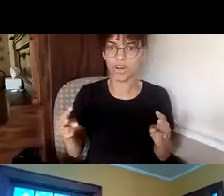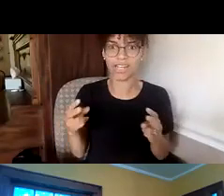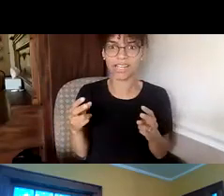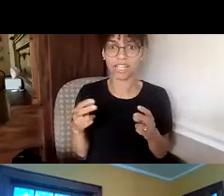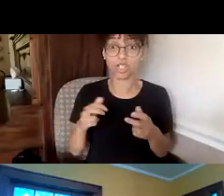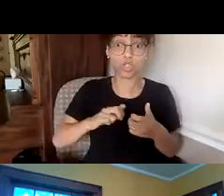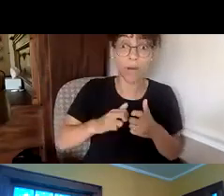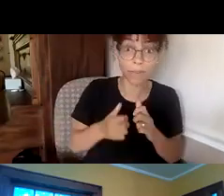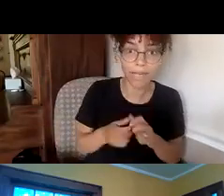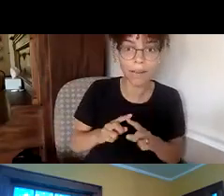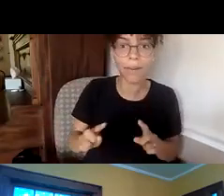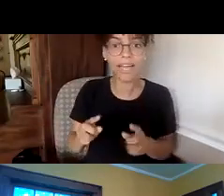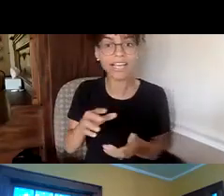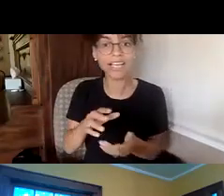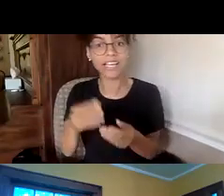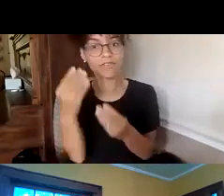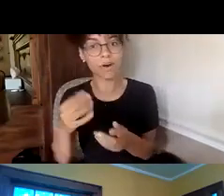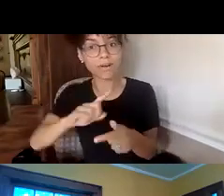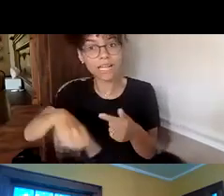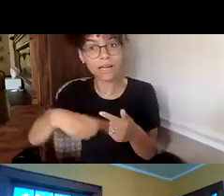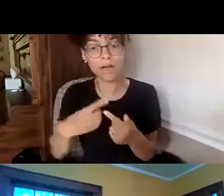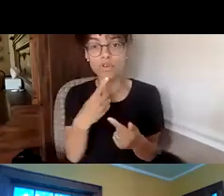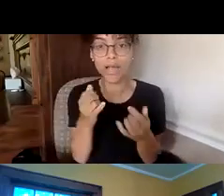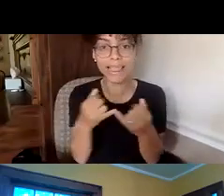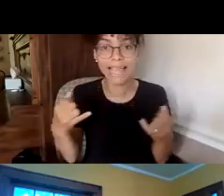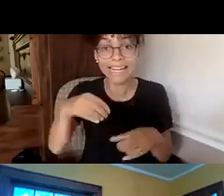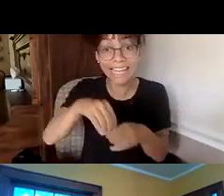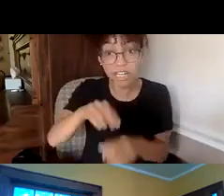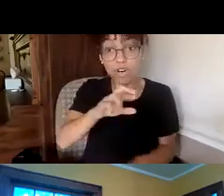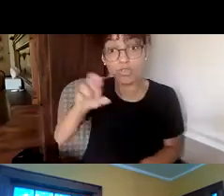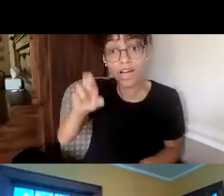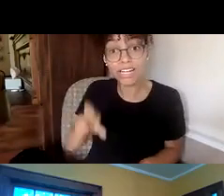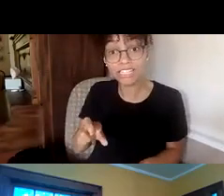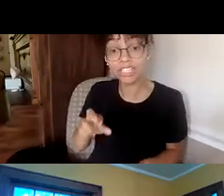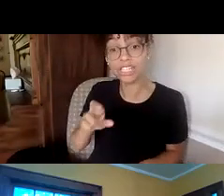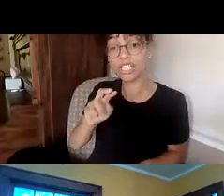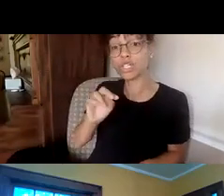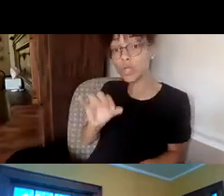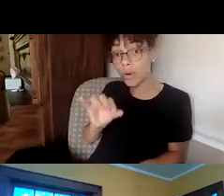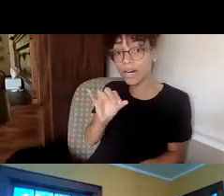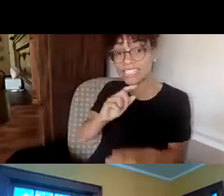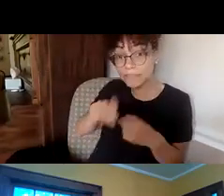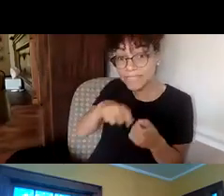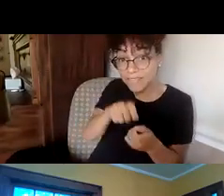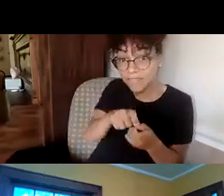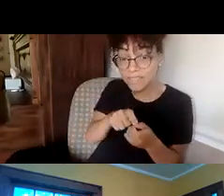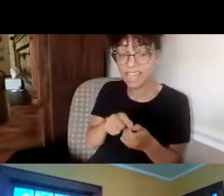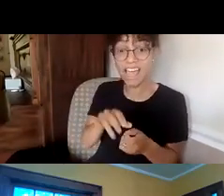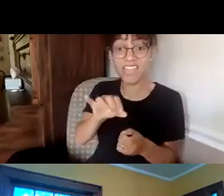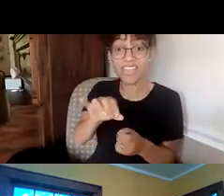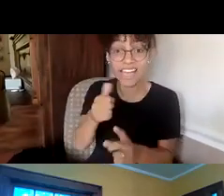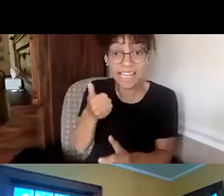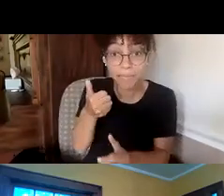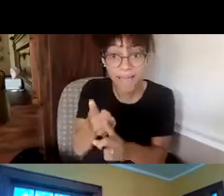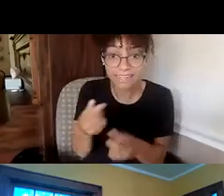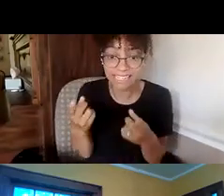troubling, but insightful piece about redlining in Rochester, New York specifically. And then the impact that redlining has had